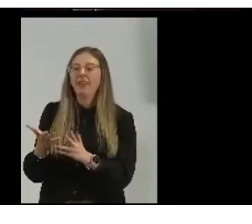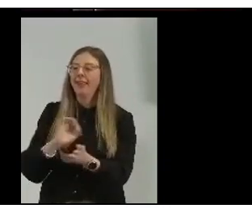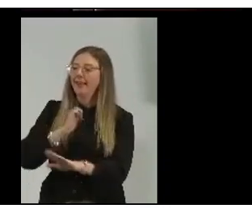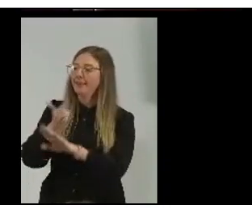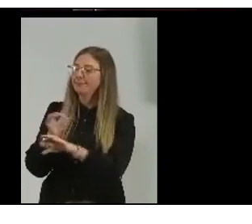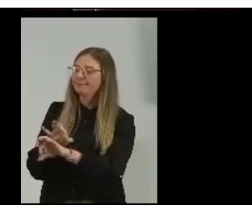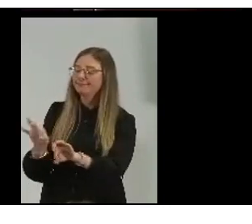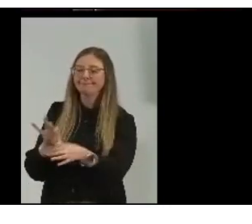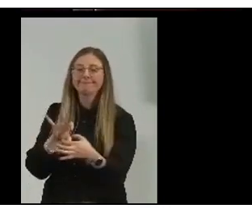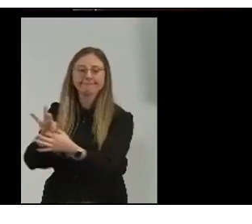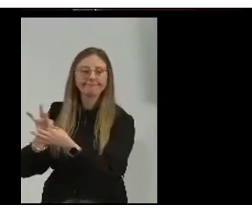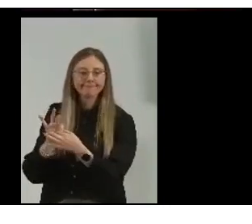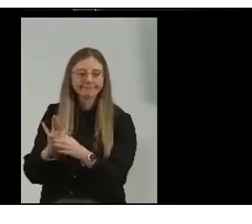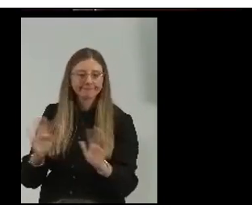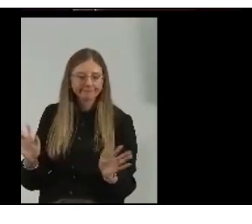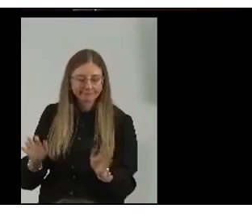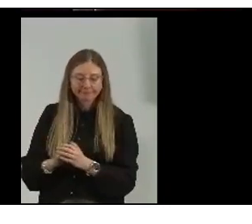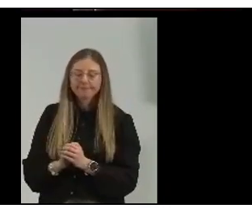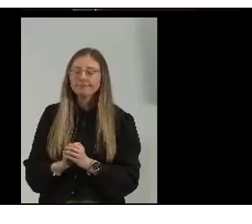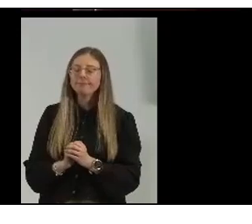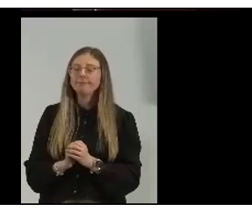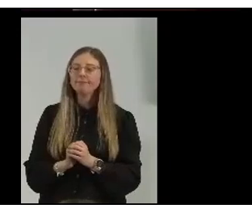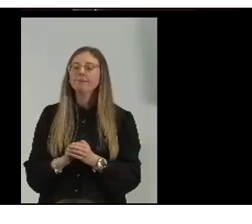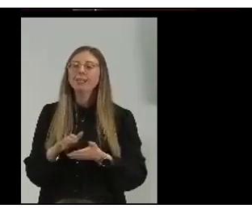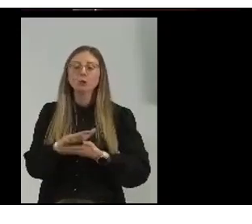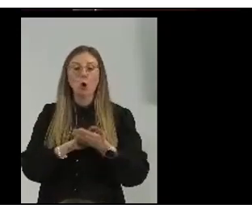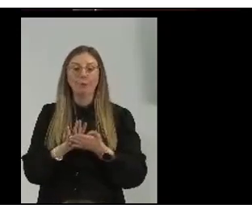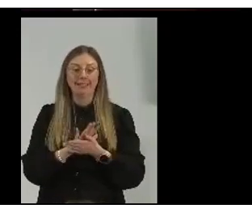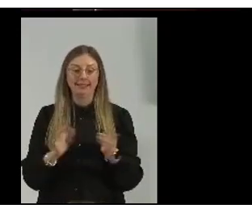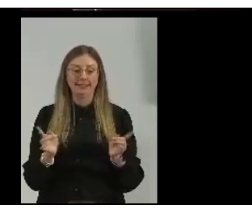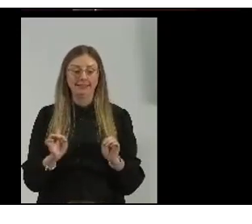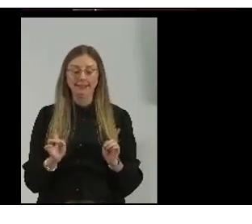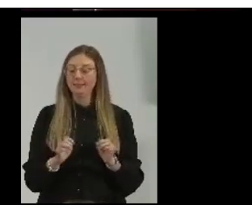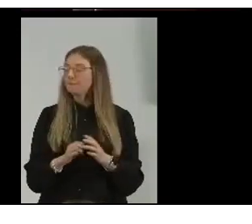can also create the way that,